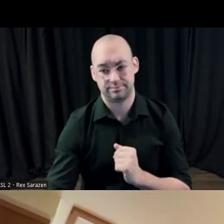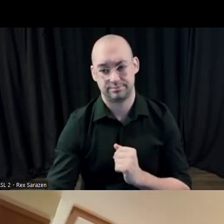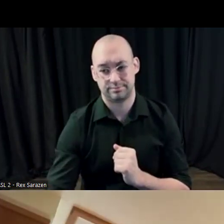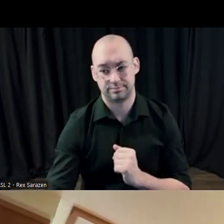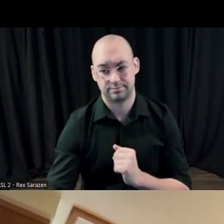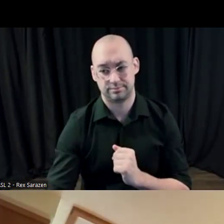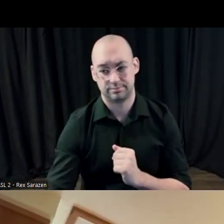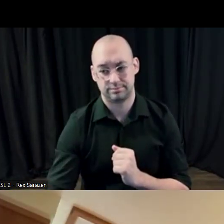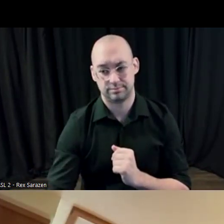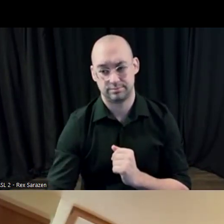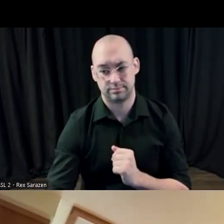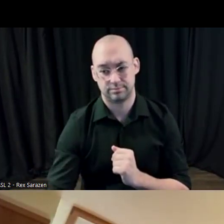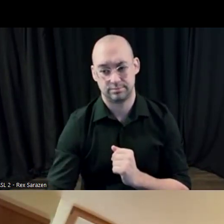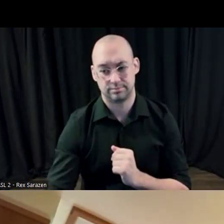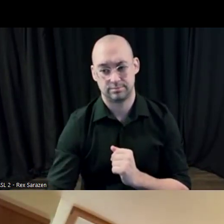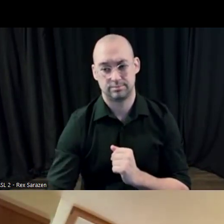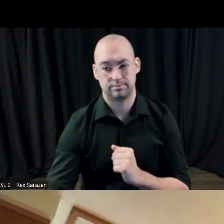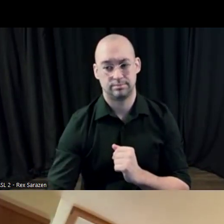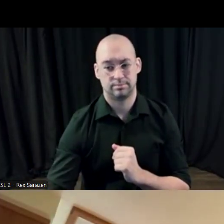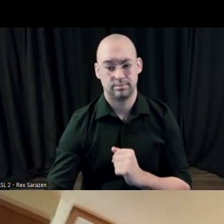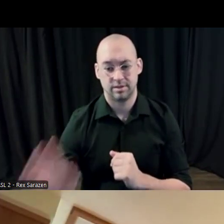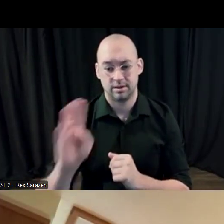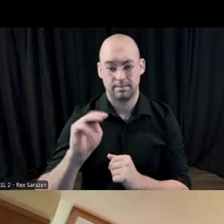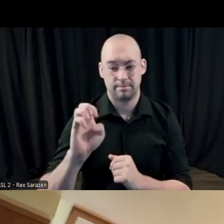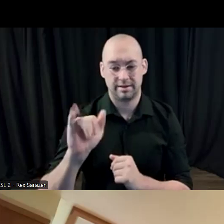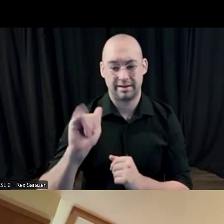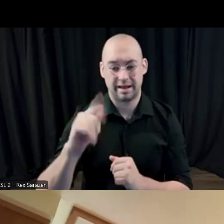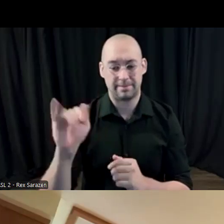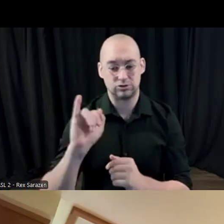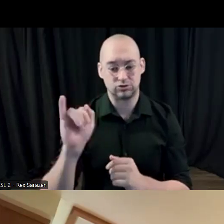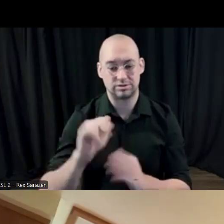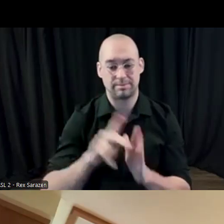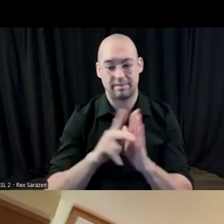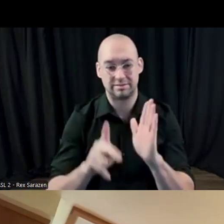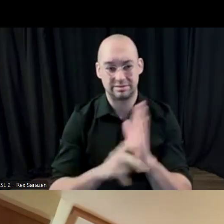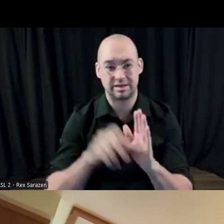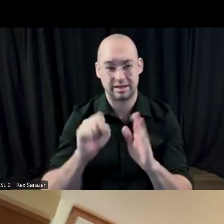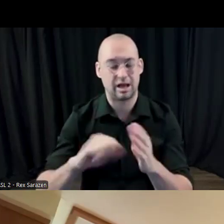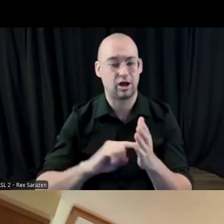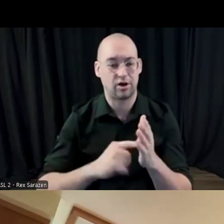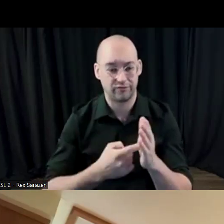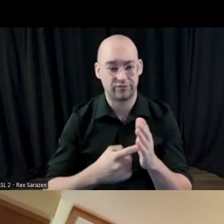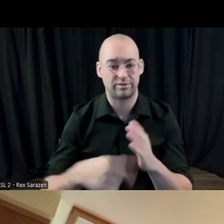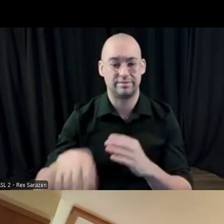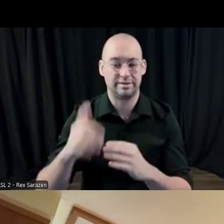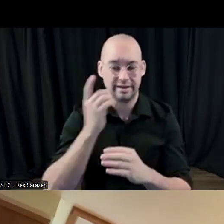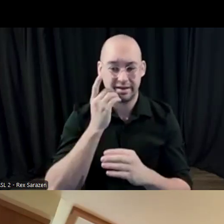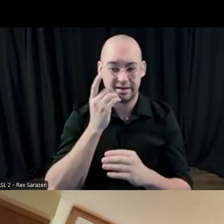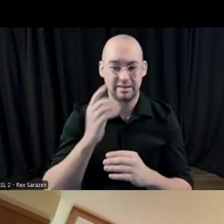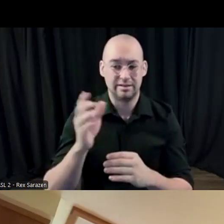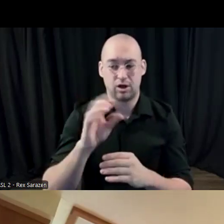policy can cover additional need like prescription drugs, vision, dental, and other medical